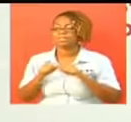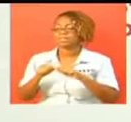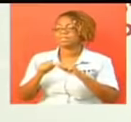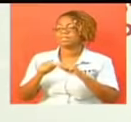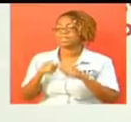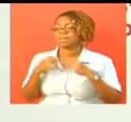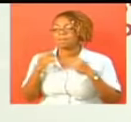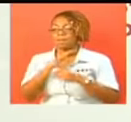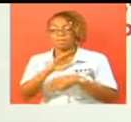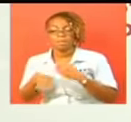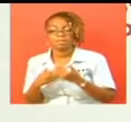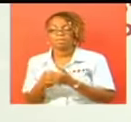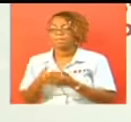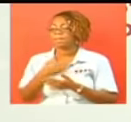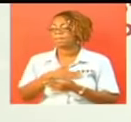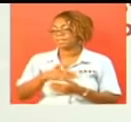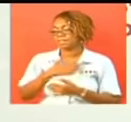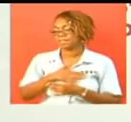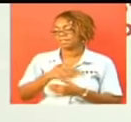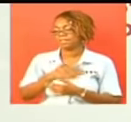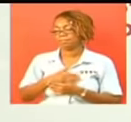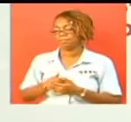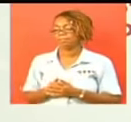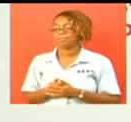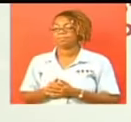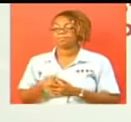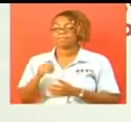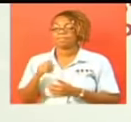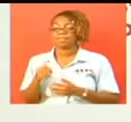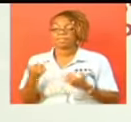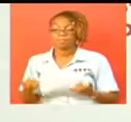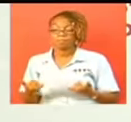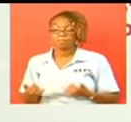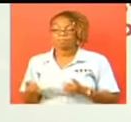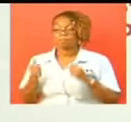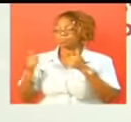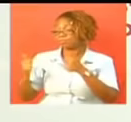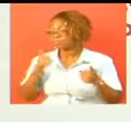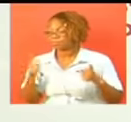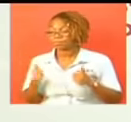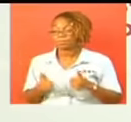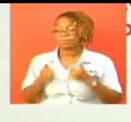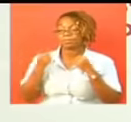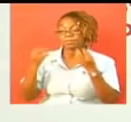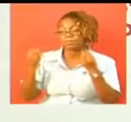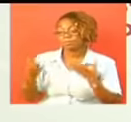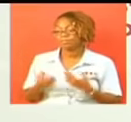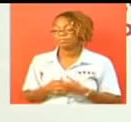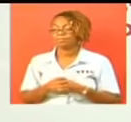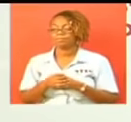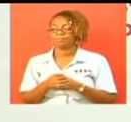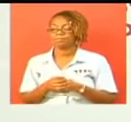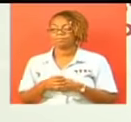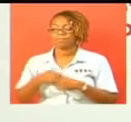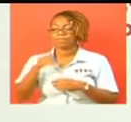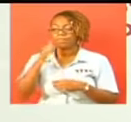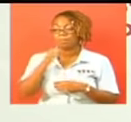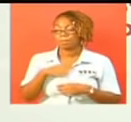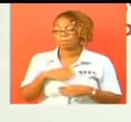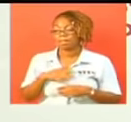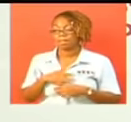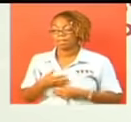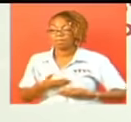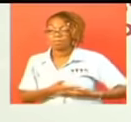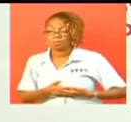mask. And of course, the great news that we got from Dr. Surju Singh today, breastfeeding mothers can now be vaccinated with